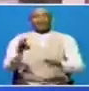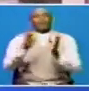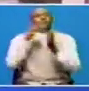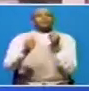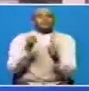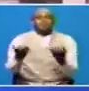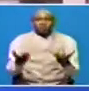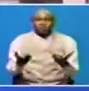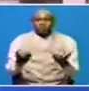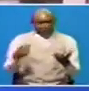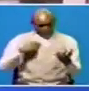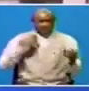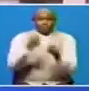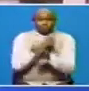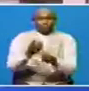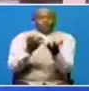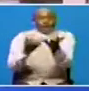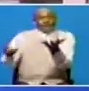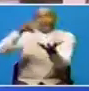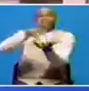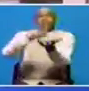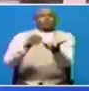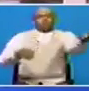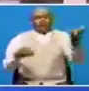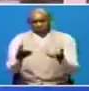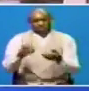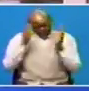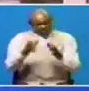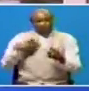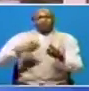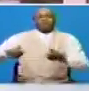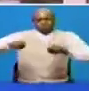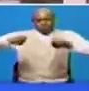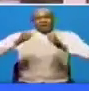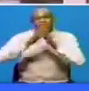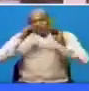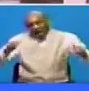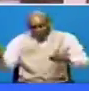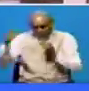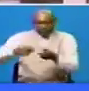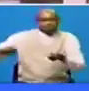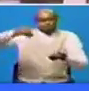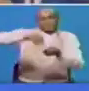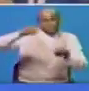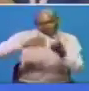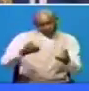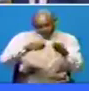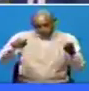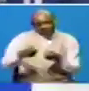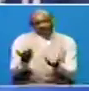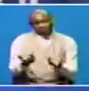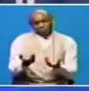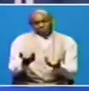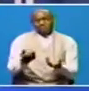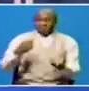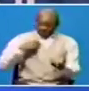nitatumia. Siwezi pimia mtu kwa mkono na mtu awezi beba sufuria toke nayo kwa nyumba alete kwa barabara nimpimie. Tujui tunatumia nini